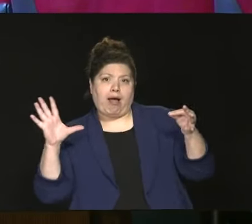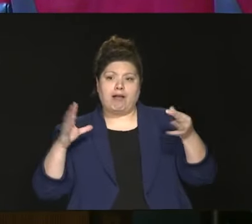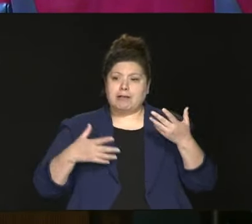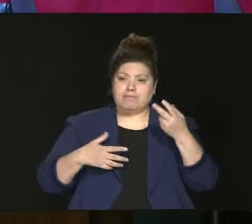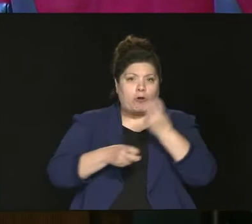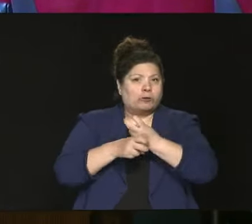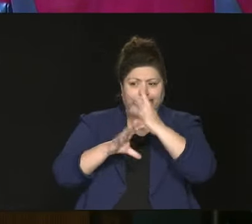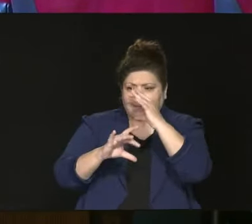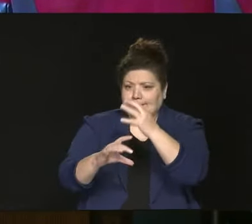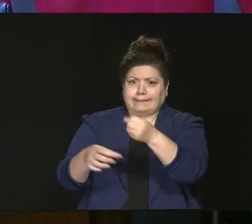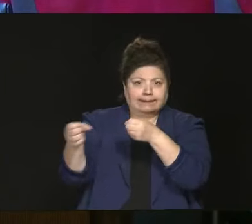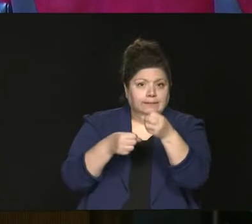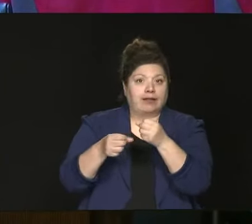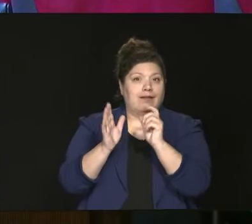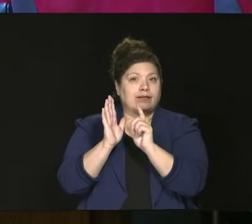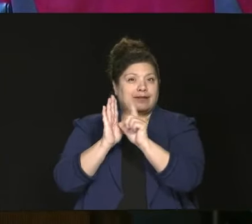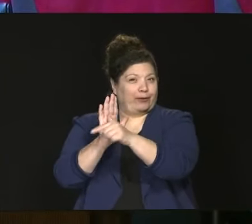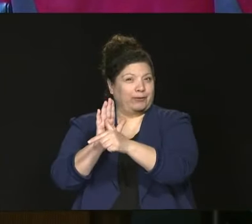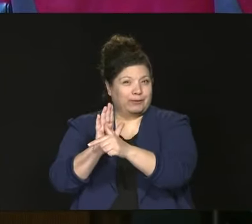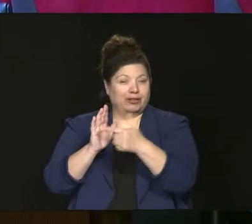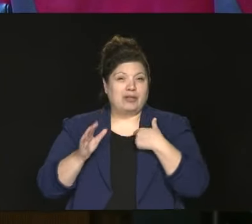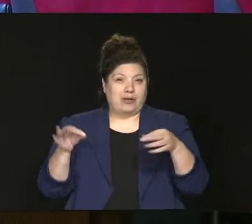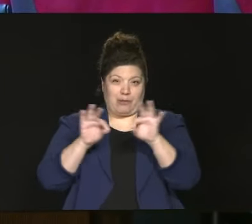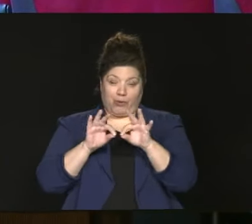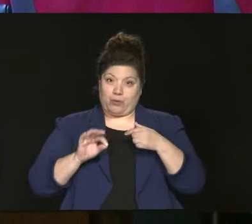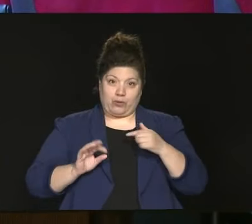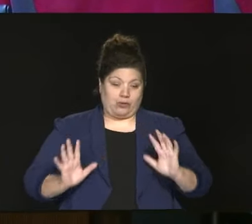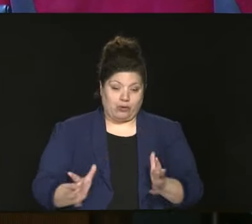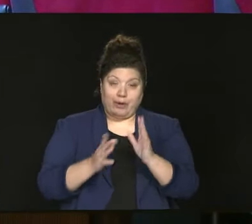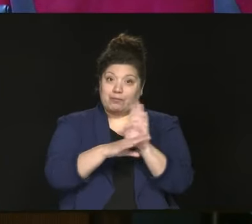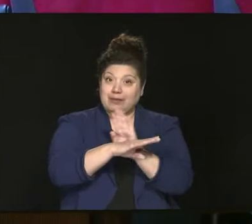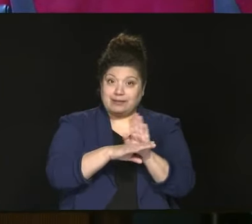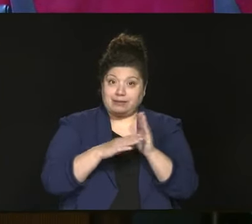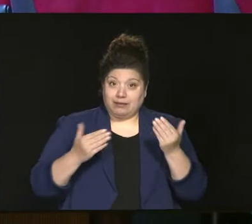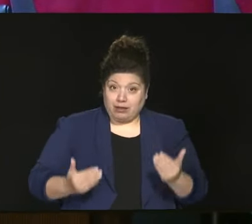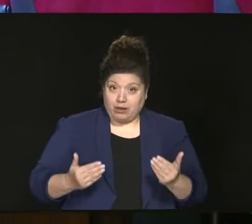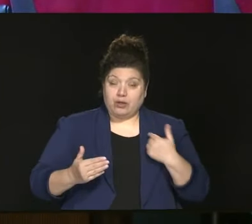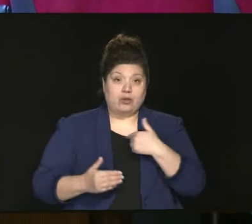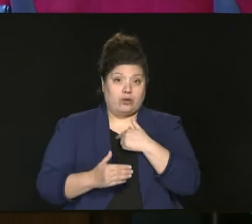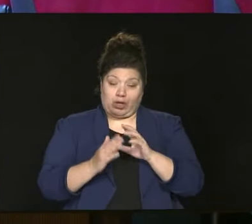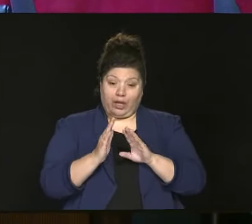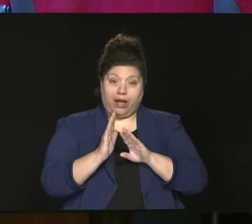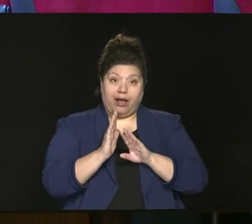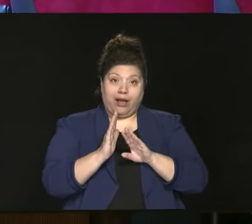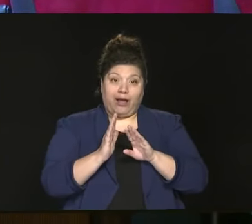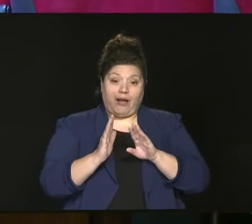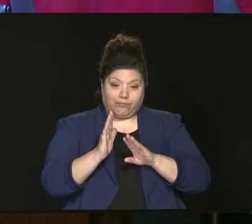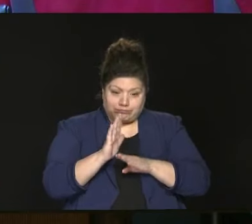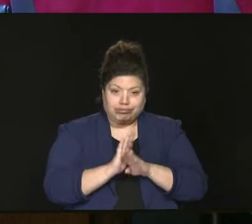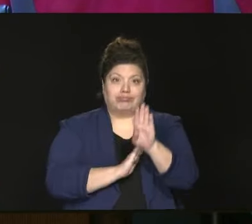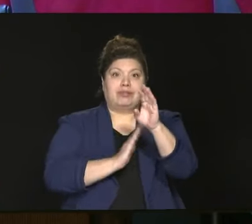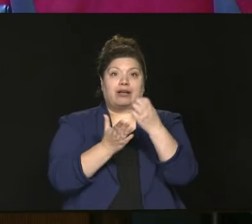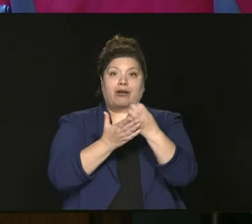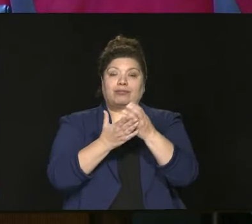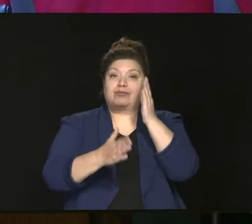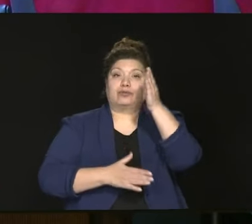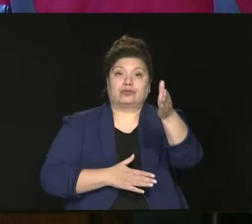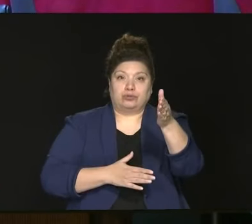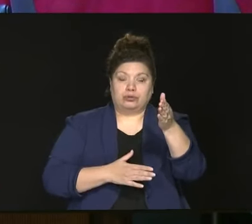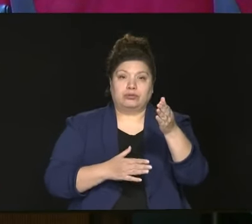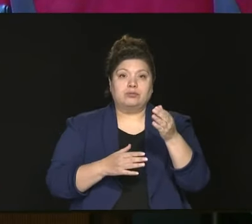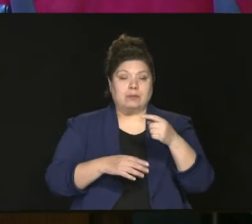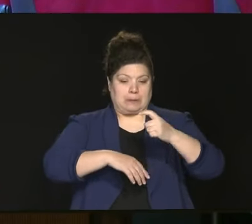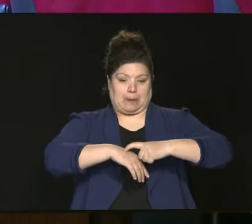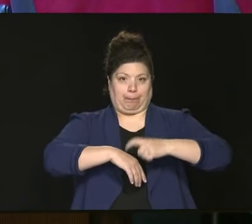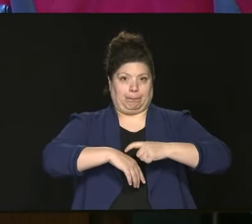prepare us better at the outcome to have a stronger economy. We think it would be imprudent of us to not support people now and